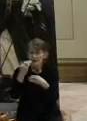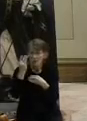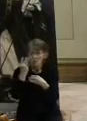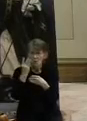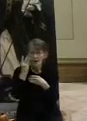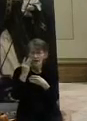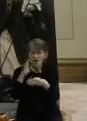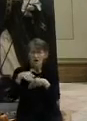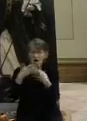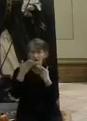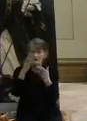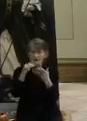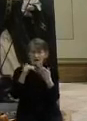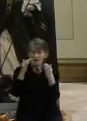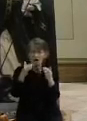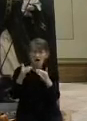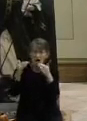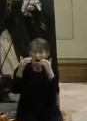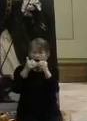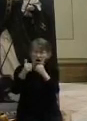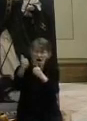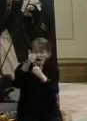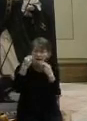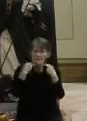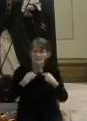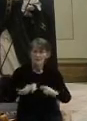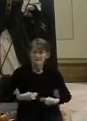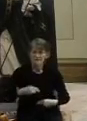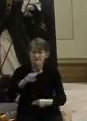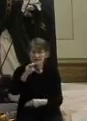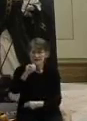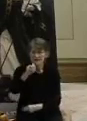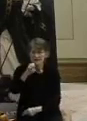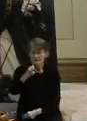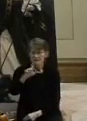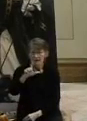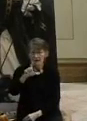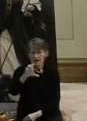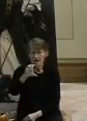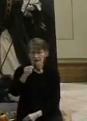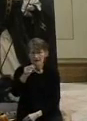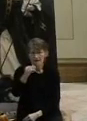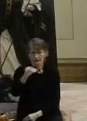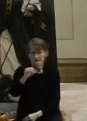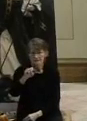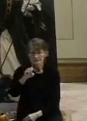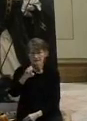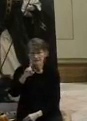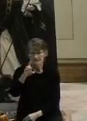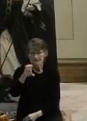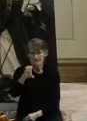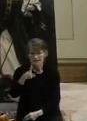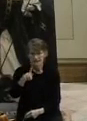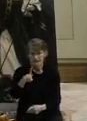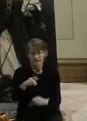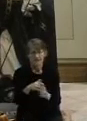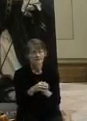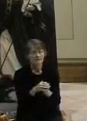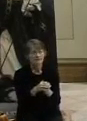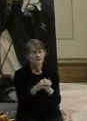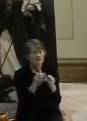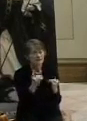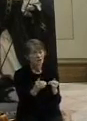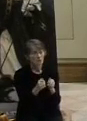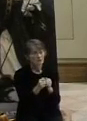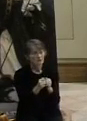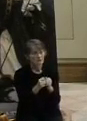by your high priest Melchizedek, a holy sacrifice, a spotless victim. In humble